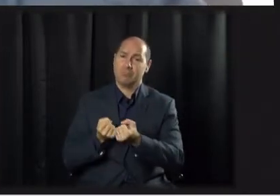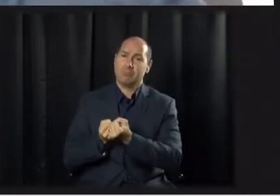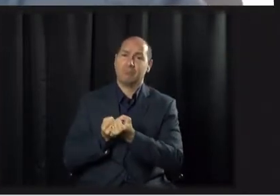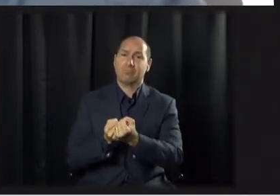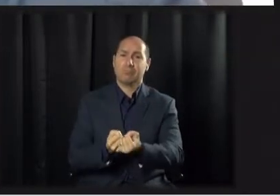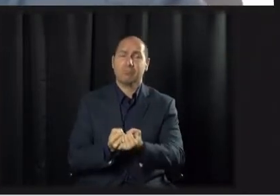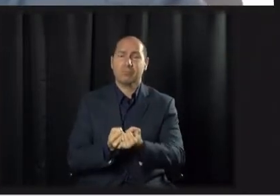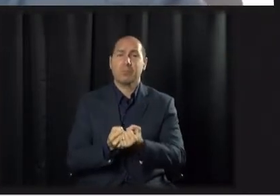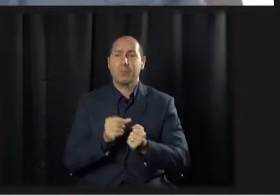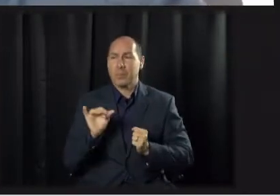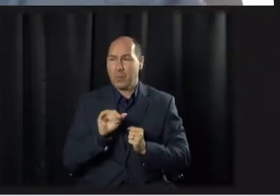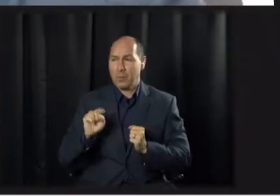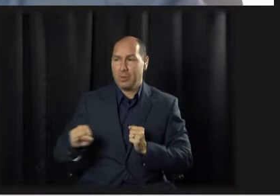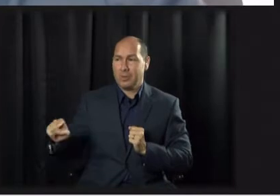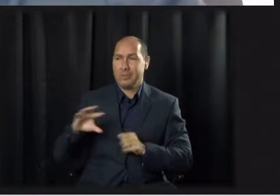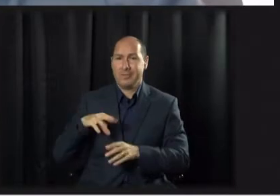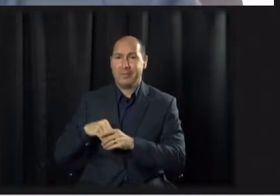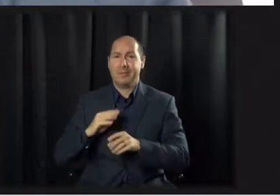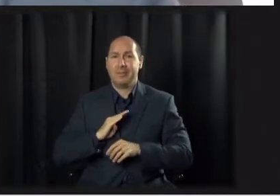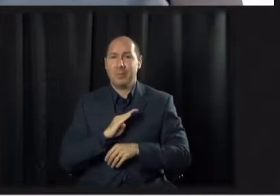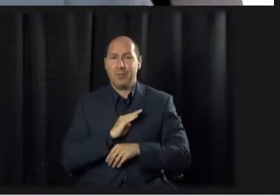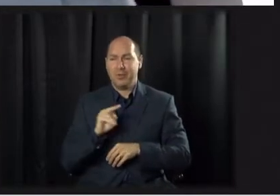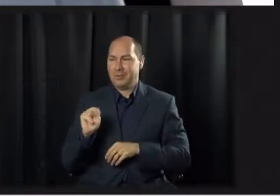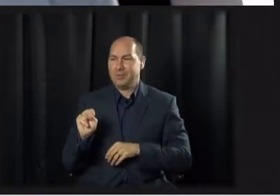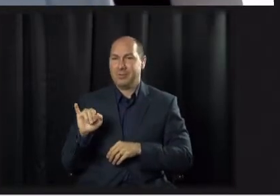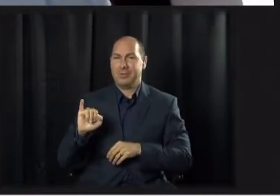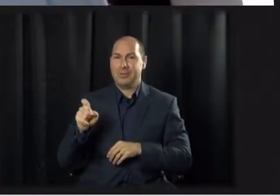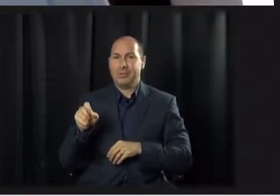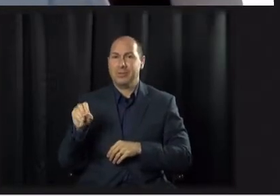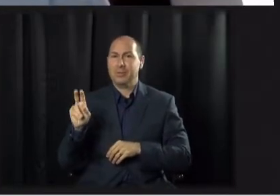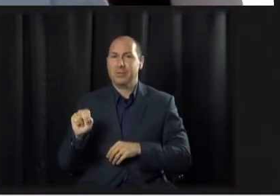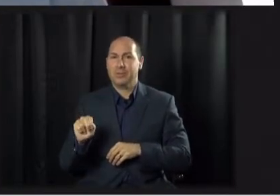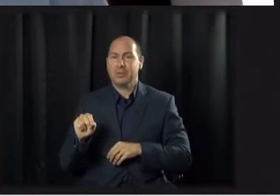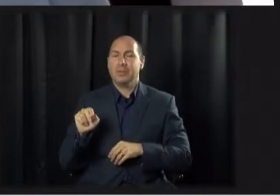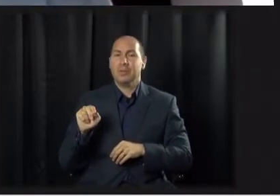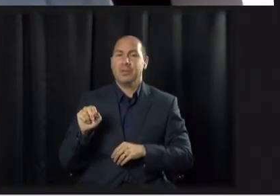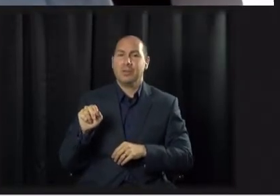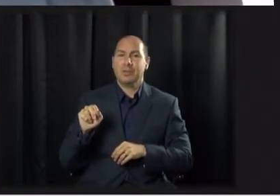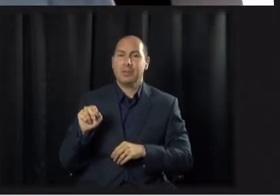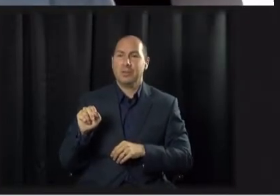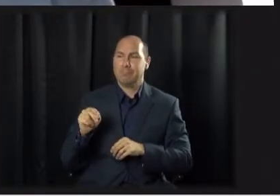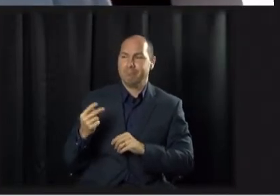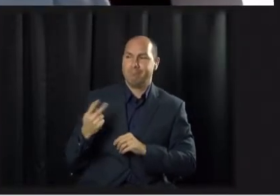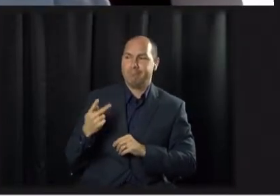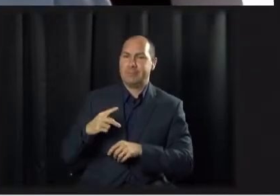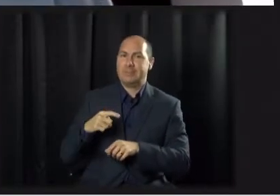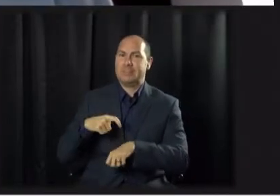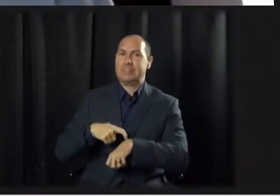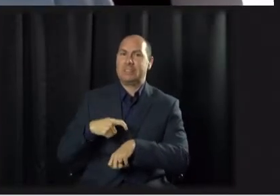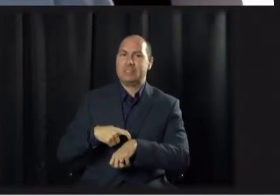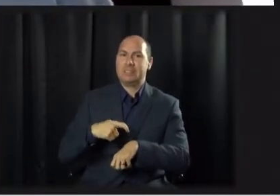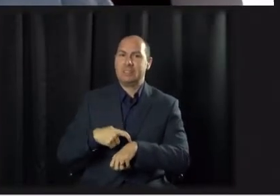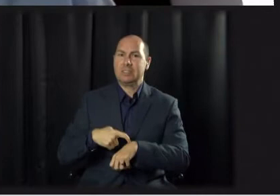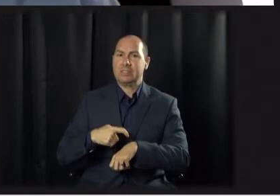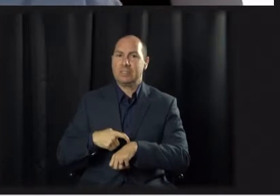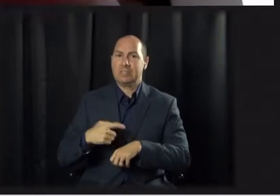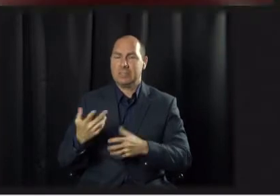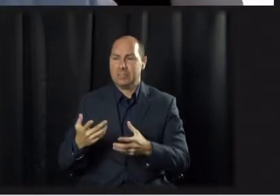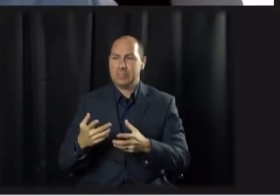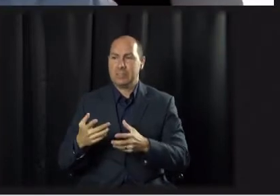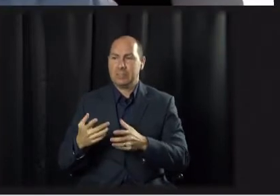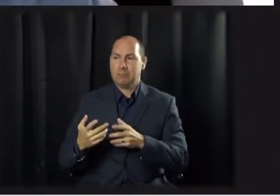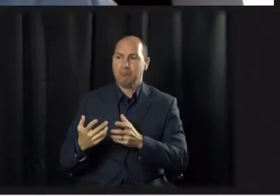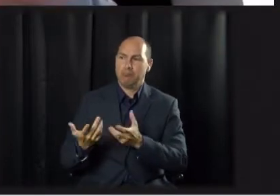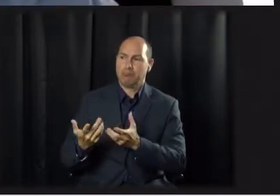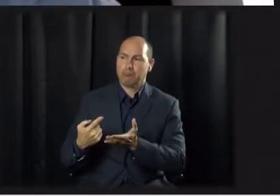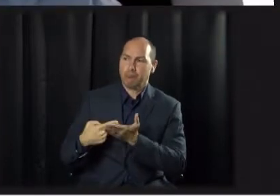my colleague, John Nixon, we have spent an enormous amount of time not only engaging in these